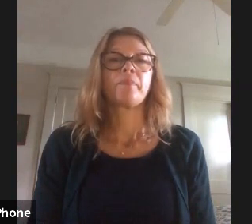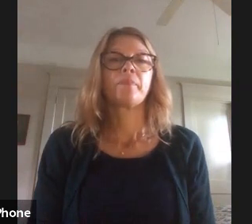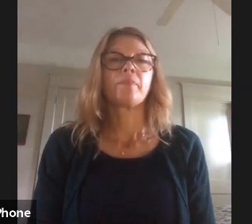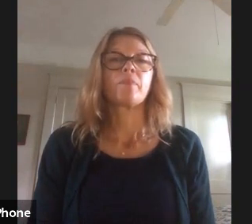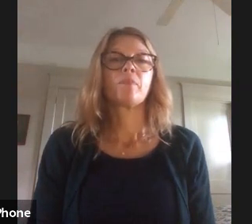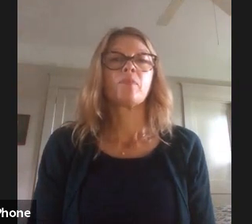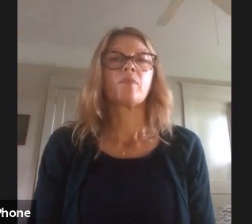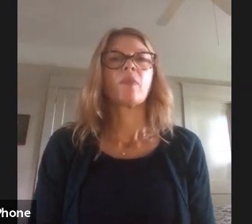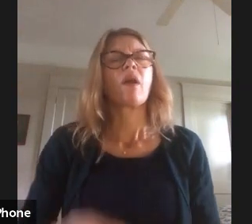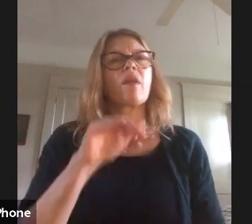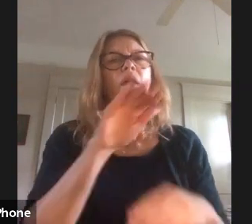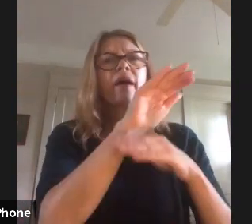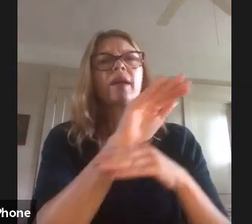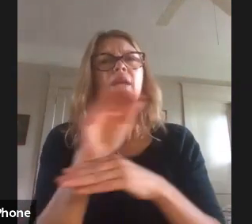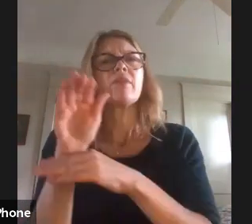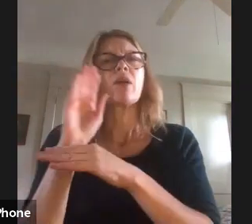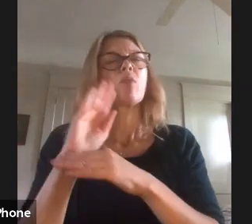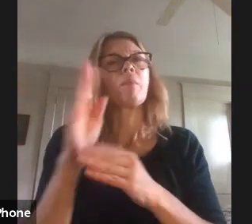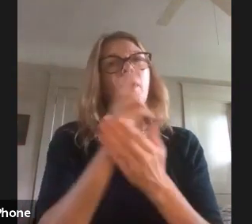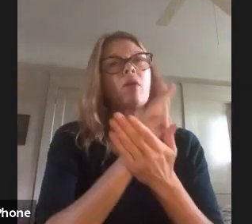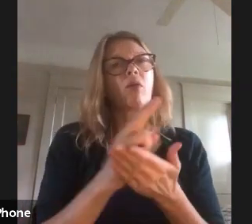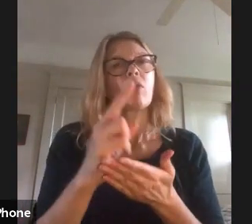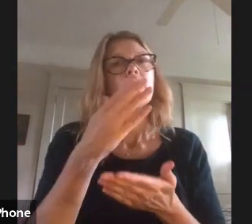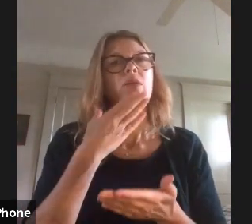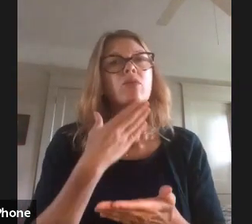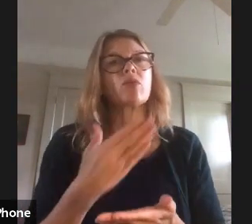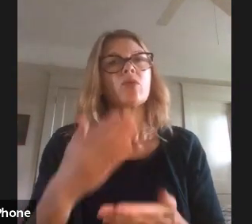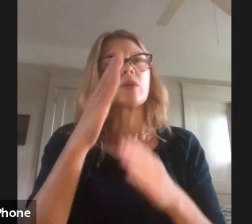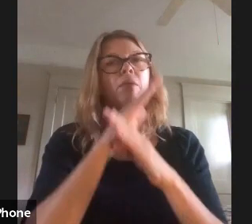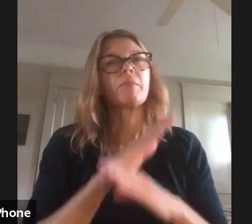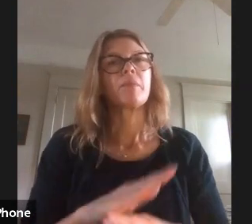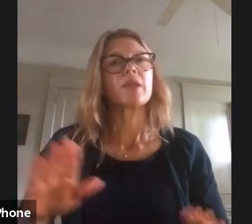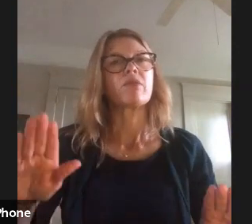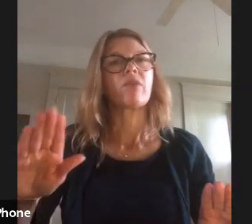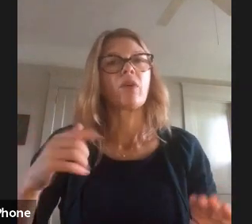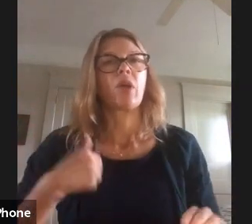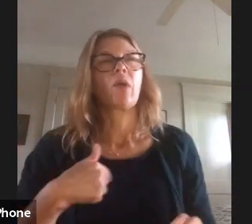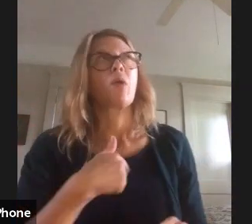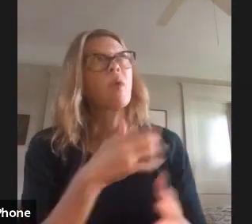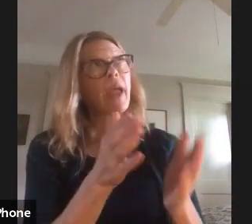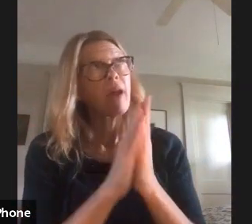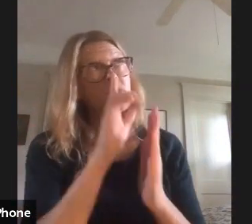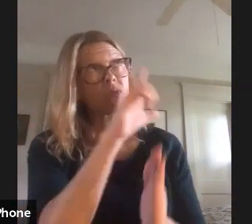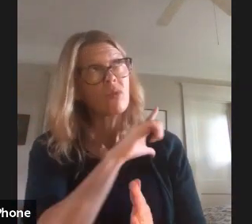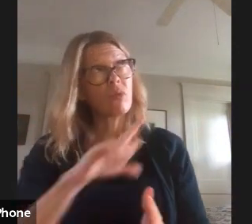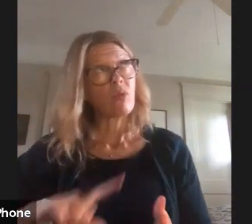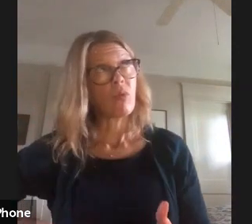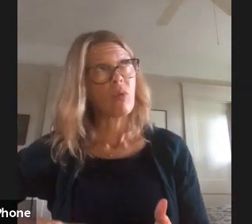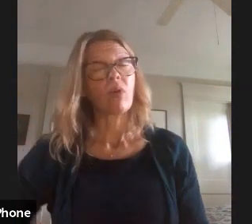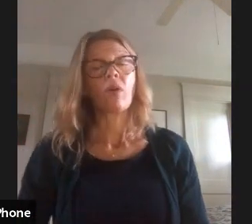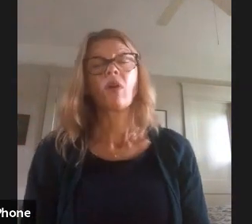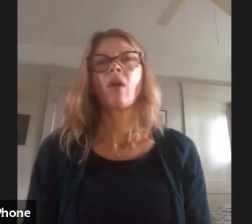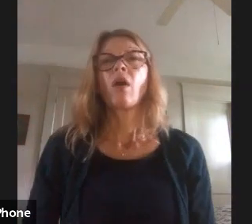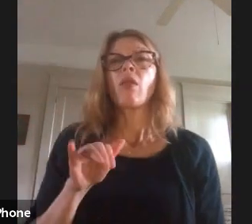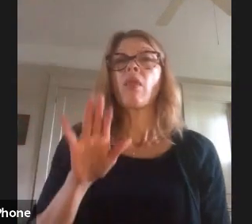That this evening may be holy, good, and peaceful, we entreat you, O Lord. That your